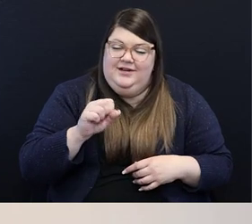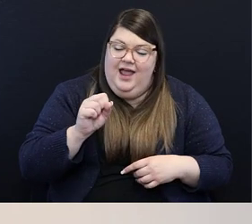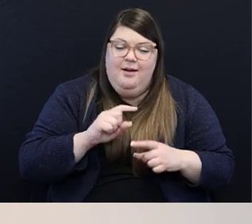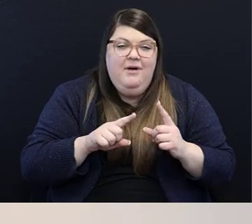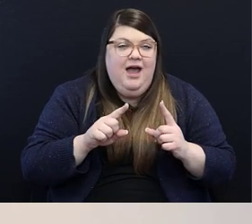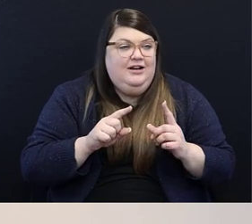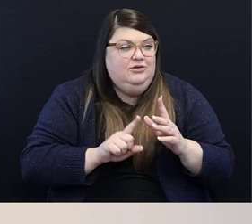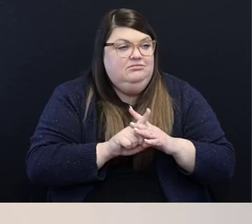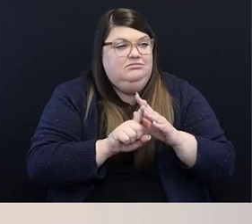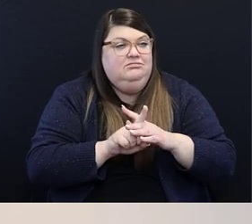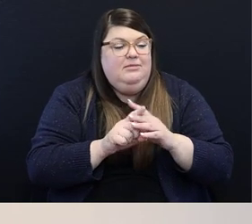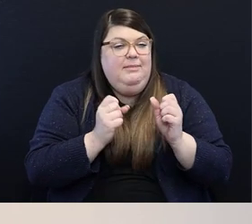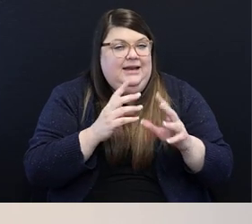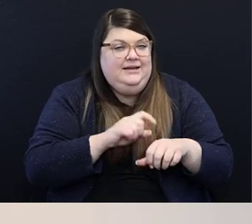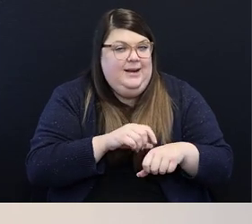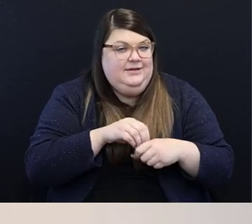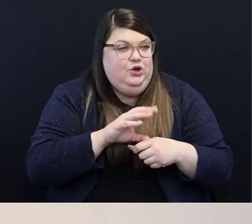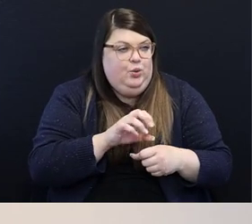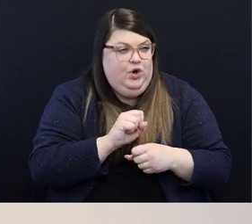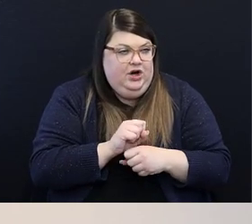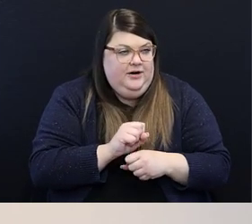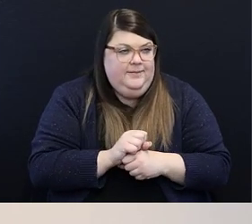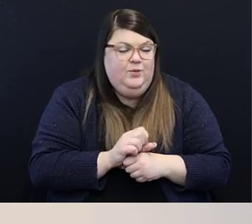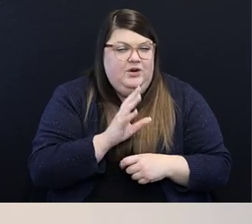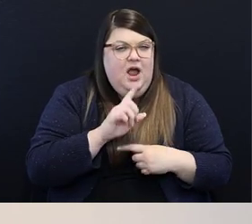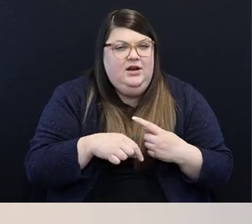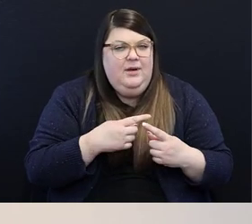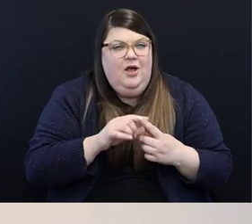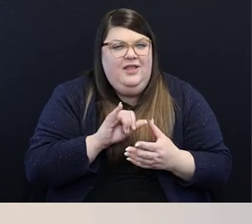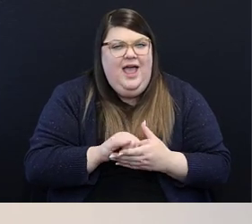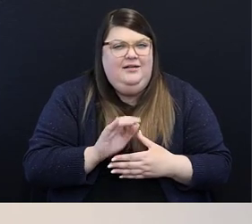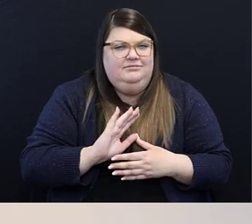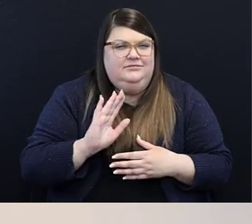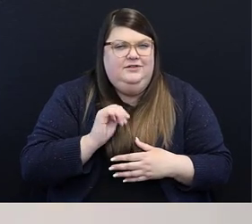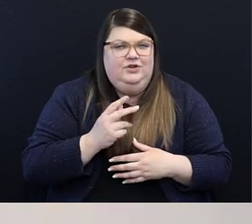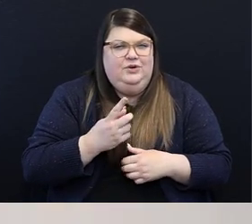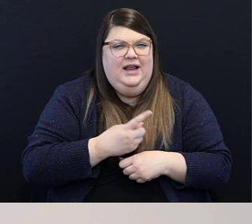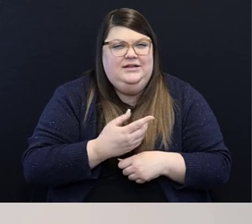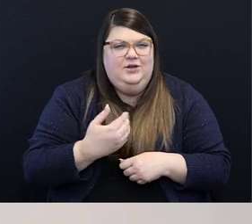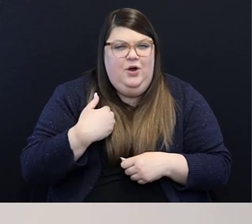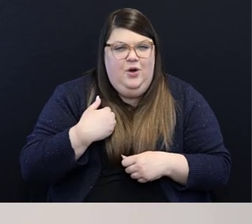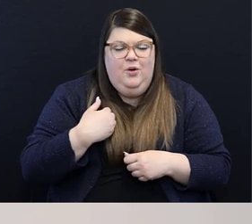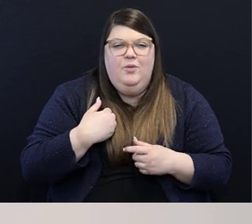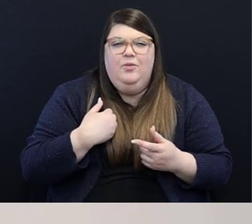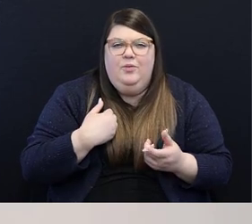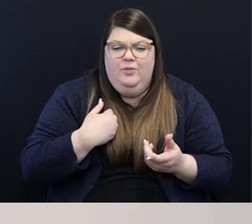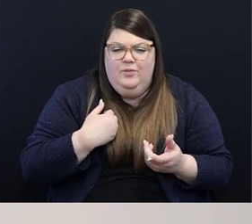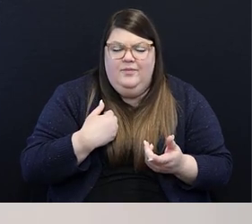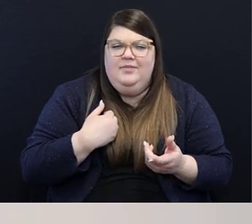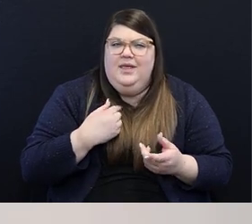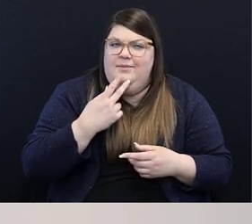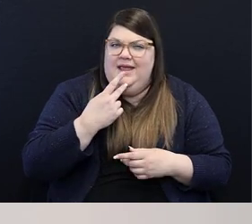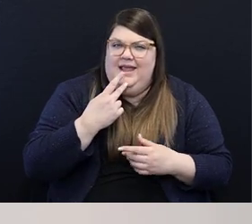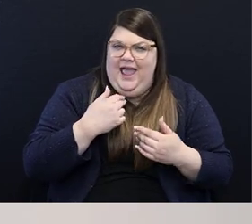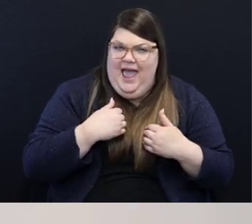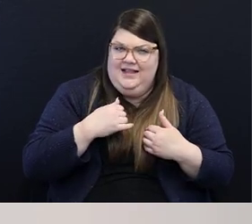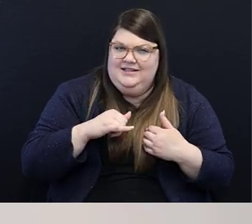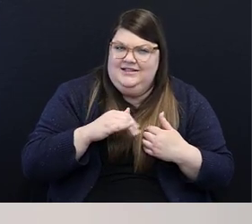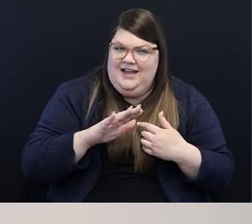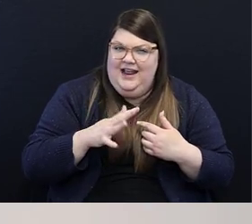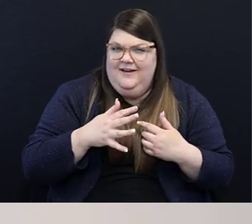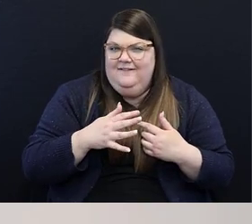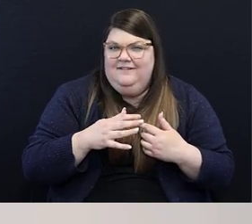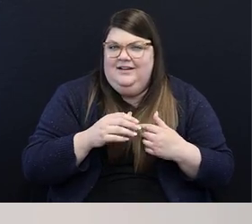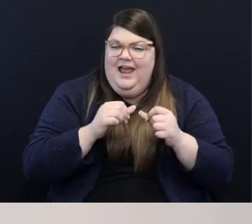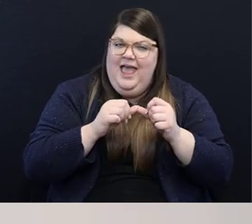multiple times within the work. And we talked a bit about this the other day, that the pink has this kind of endless